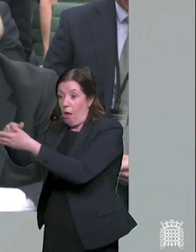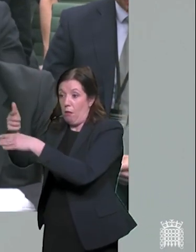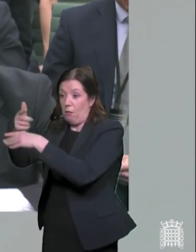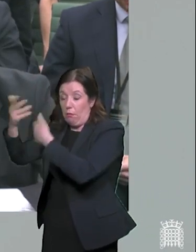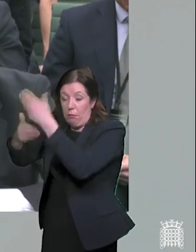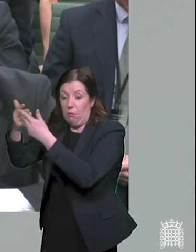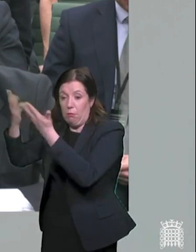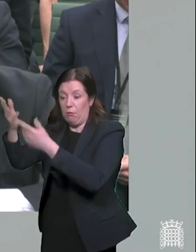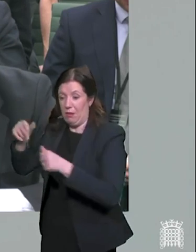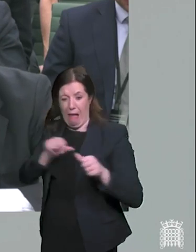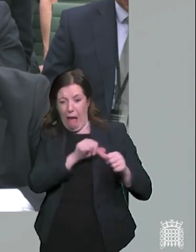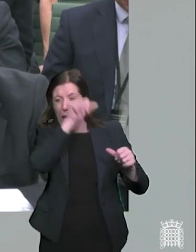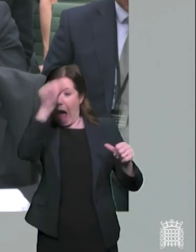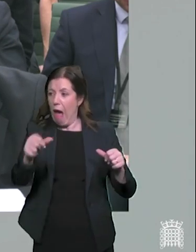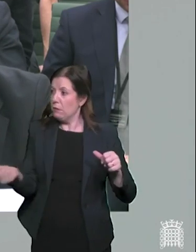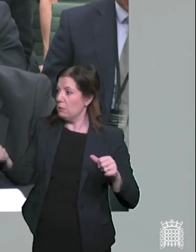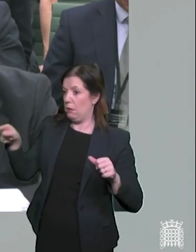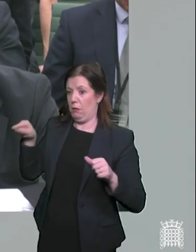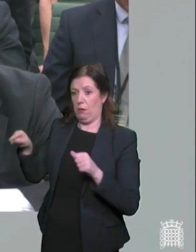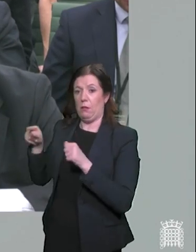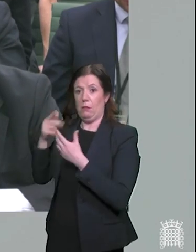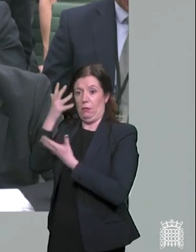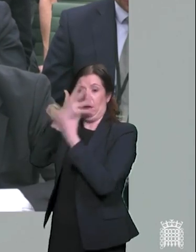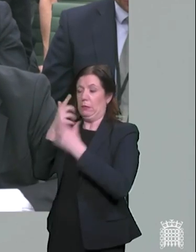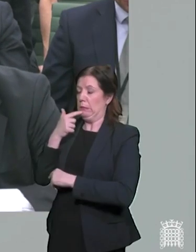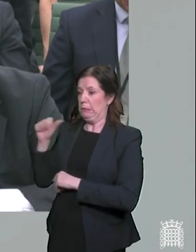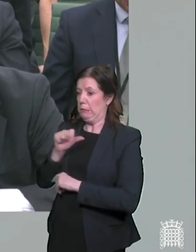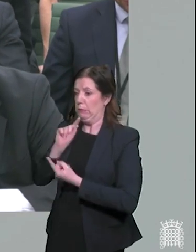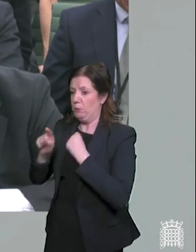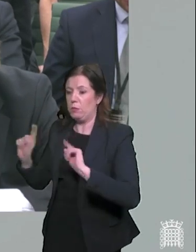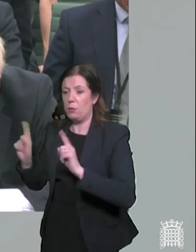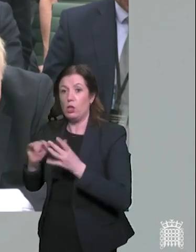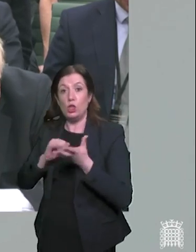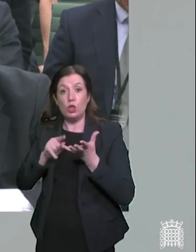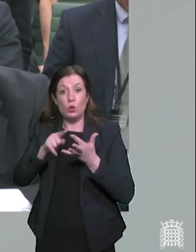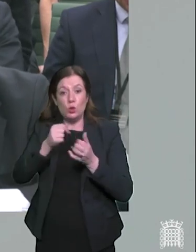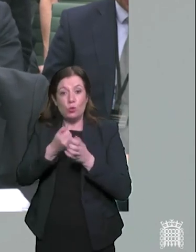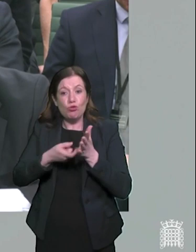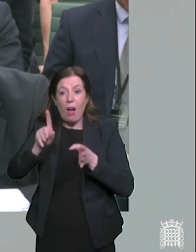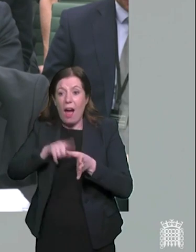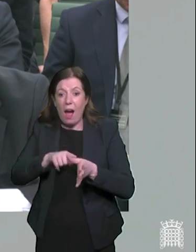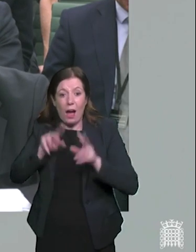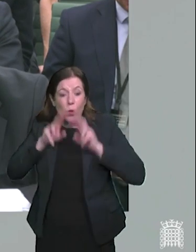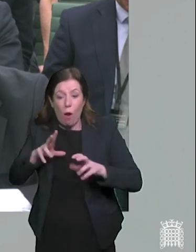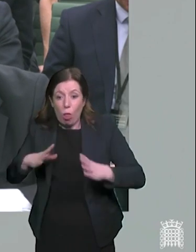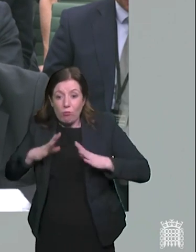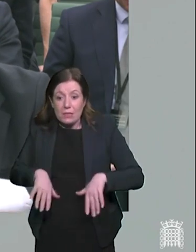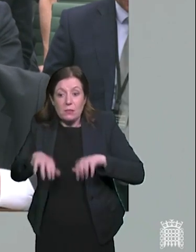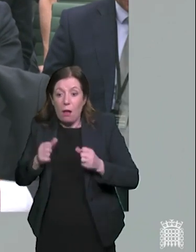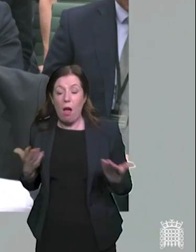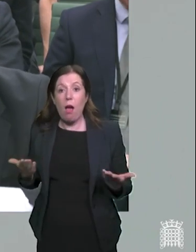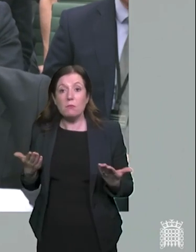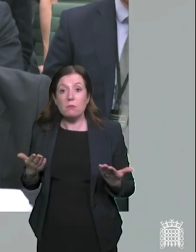after that event and after the Sue Gray inquiry had already begun.